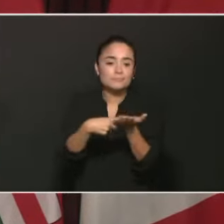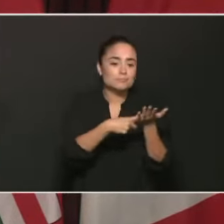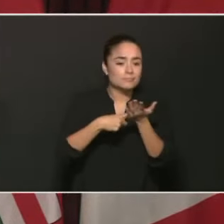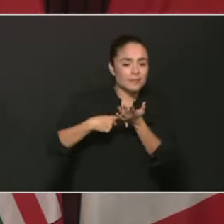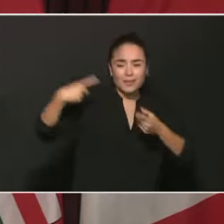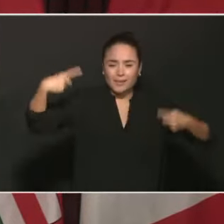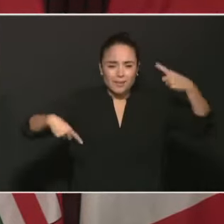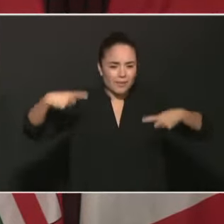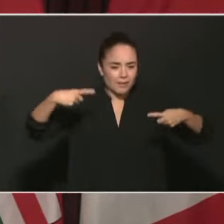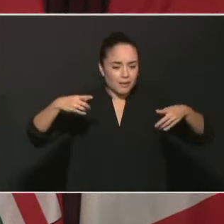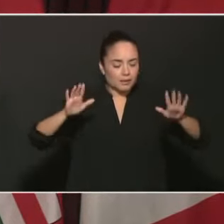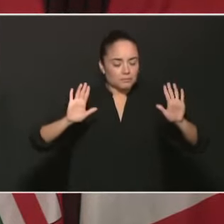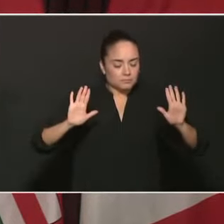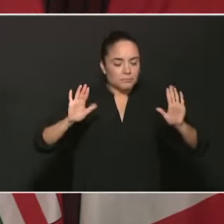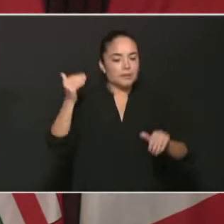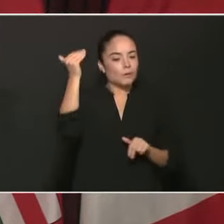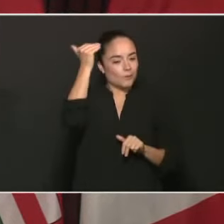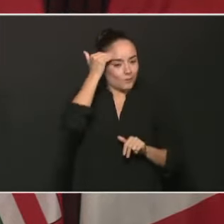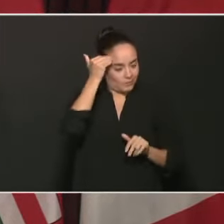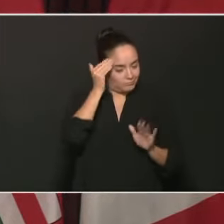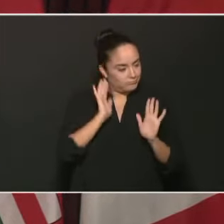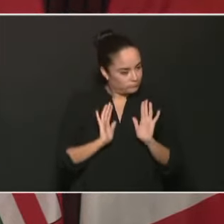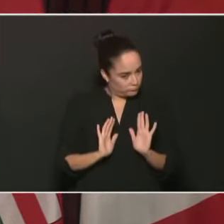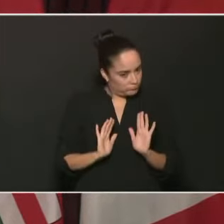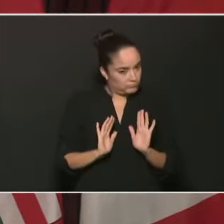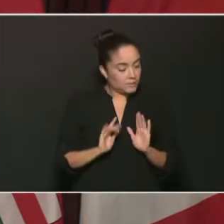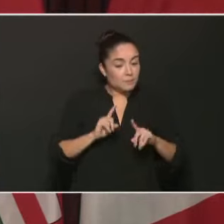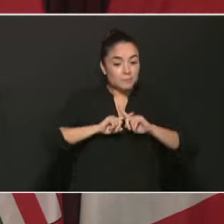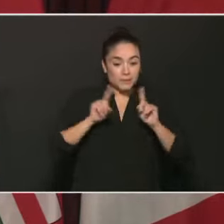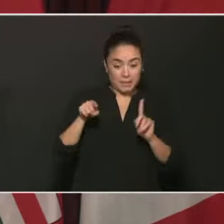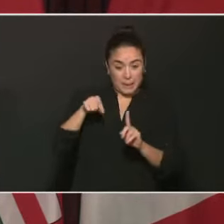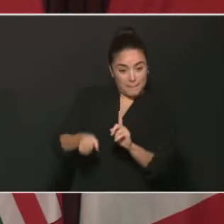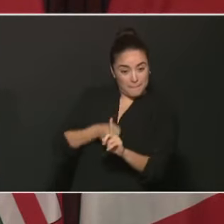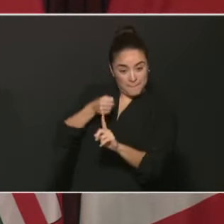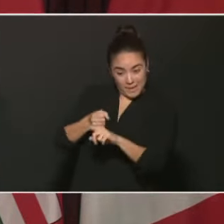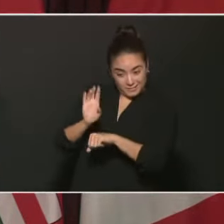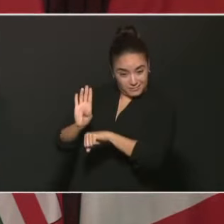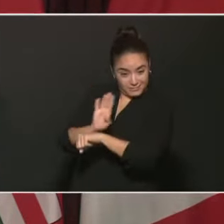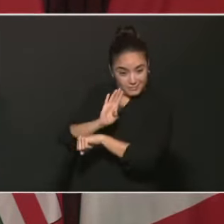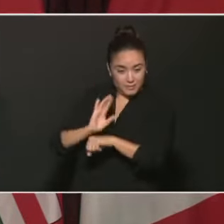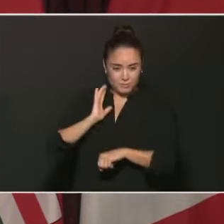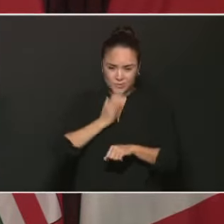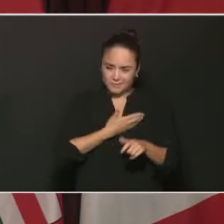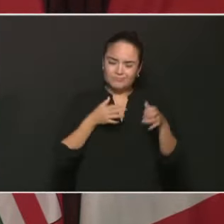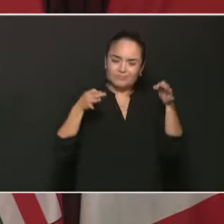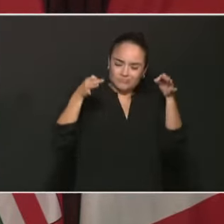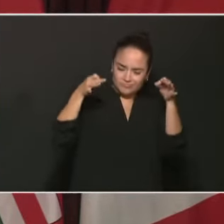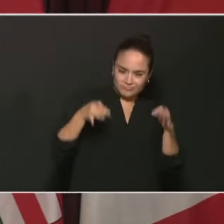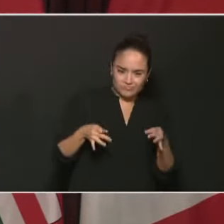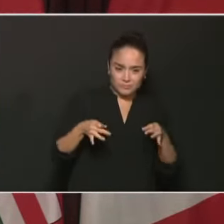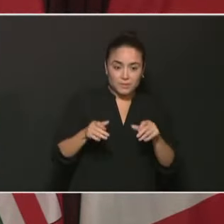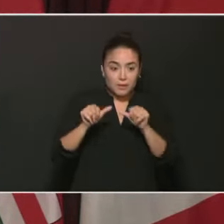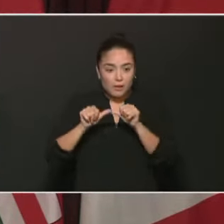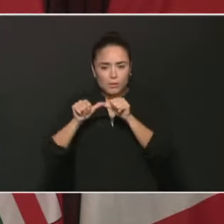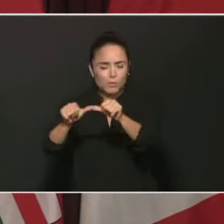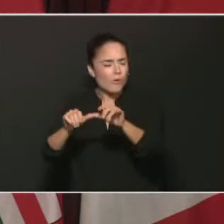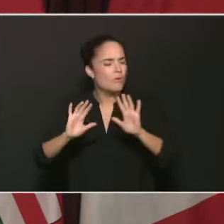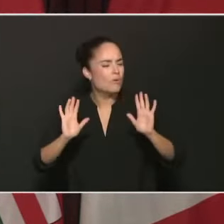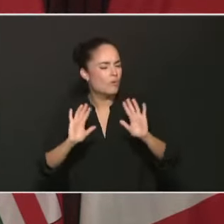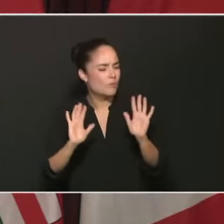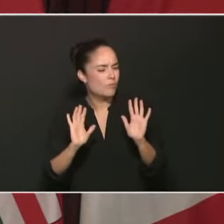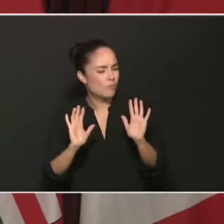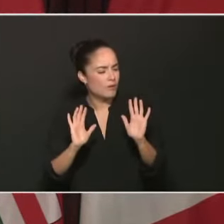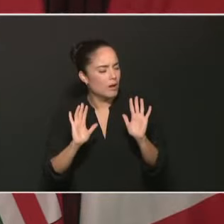and these decisions to impact businesses have to be lifted over time. We made a decision